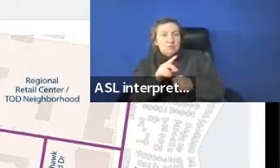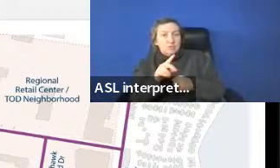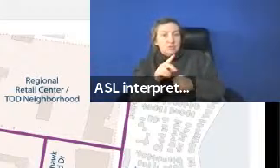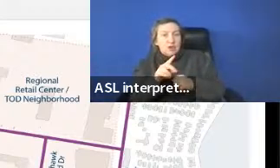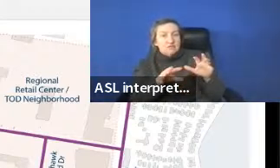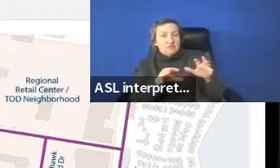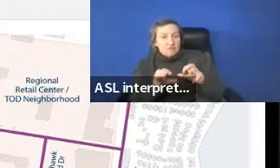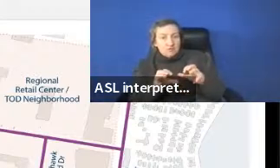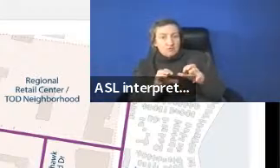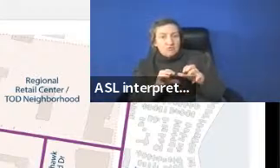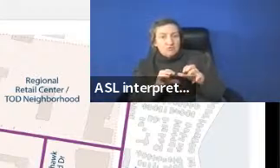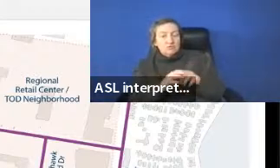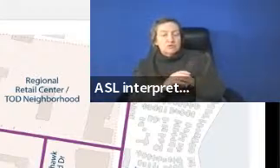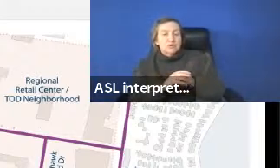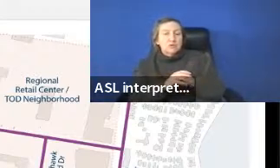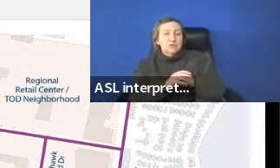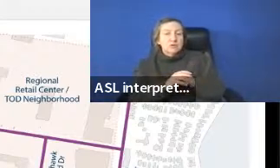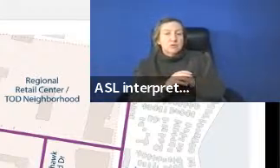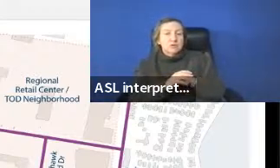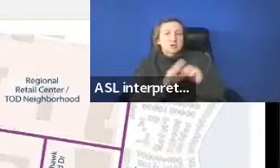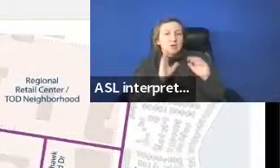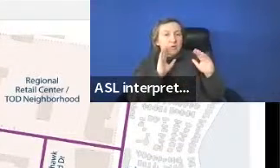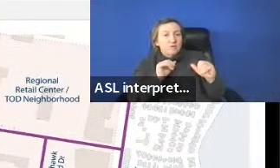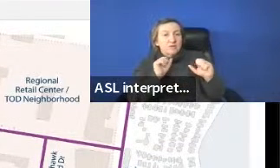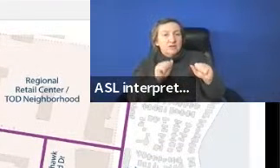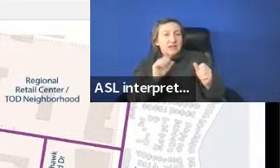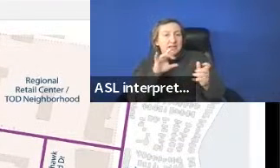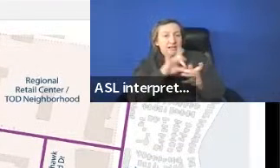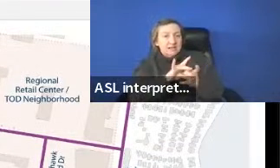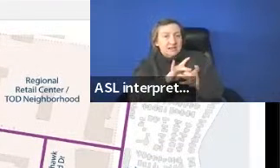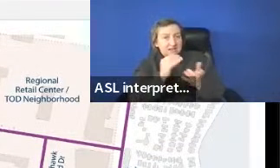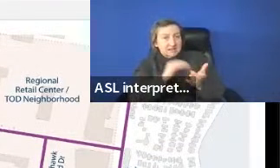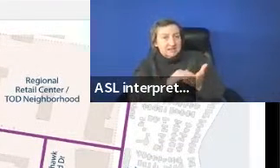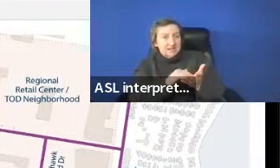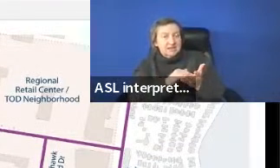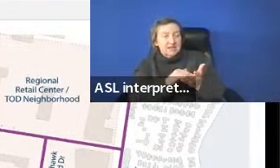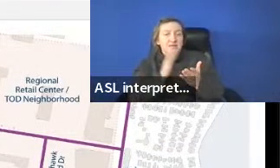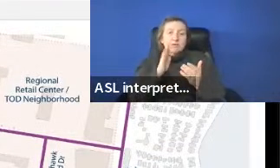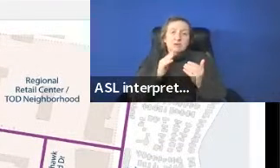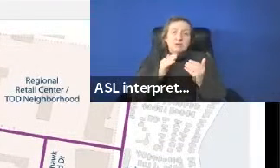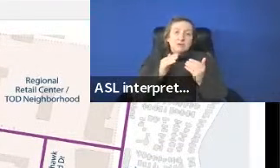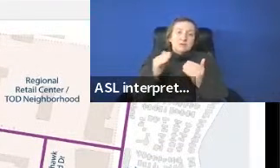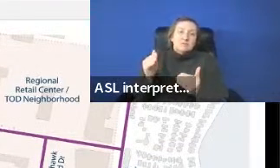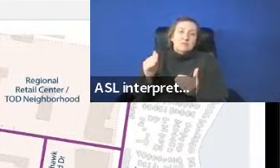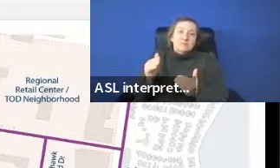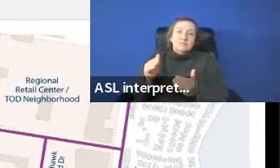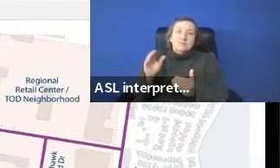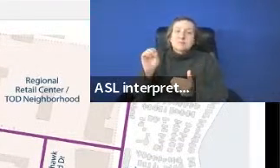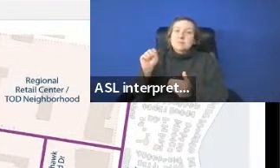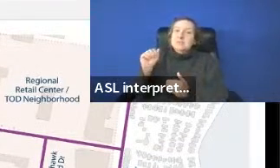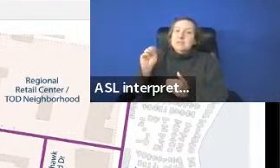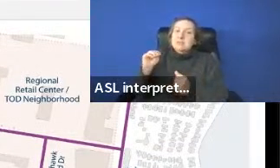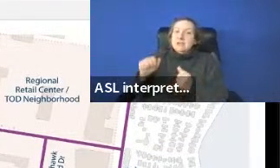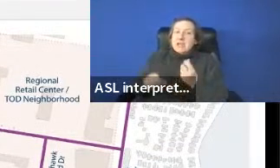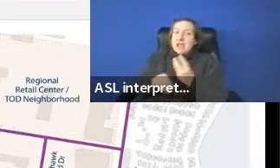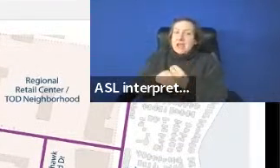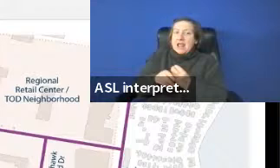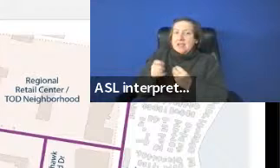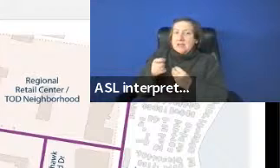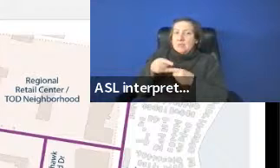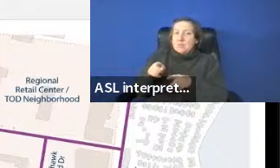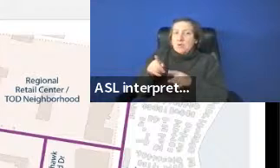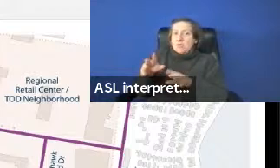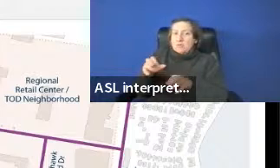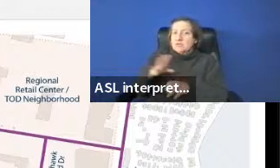frozen. Hopefully he can reconnect. I'm going to go on and. Hey, Sam, I can add just a little bit while he's frozen.